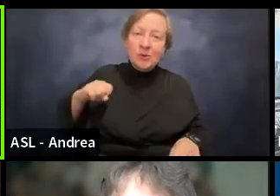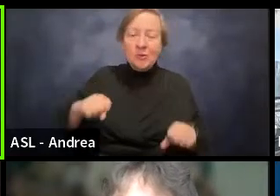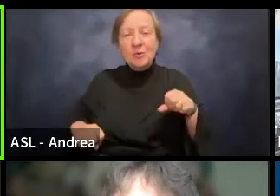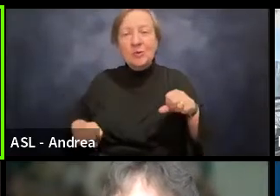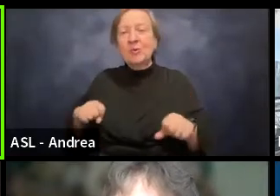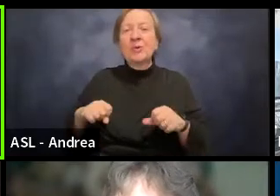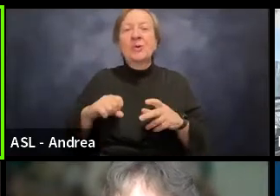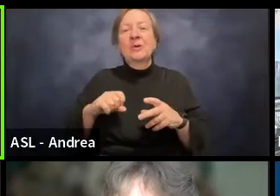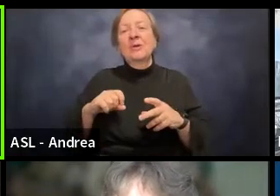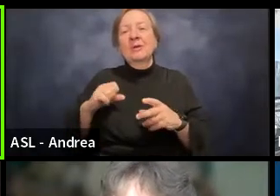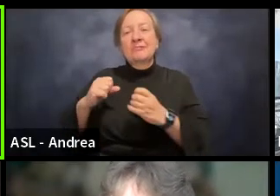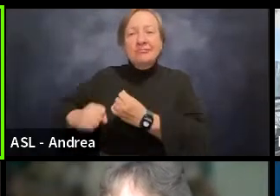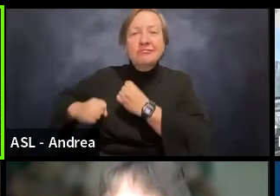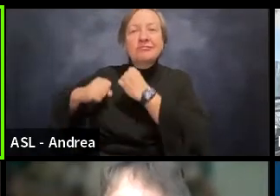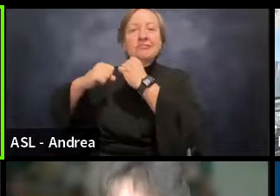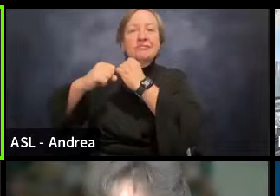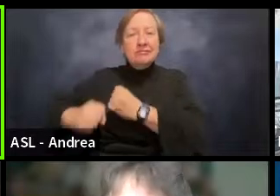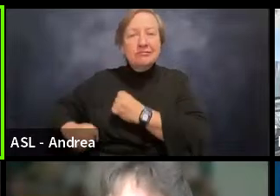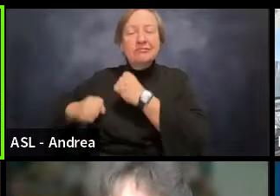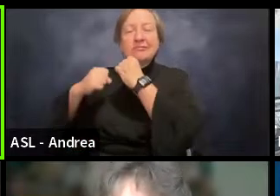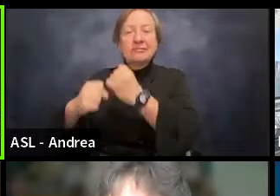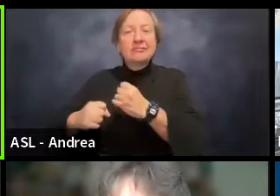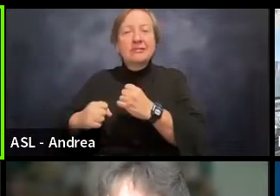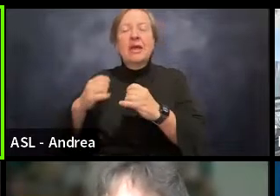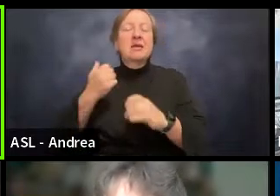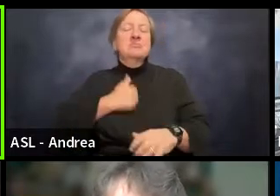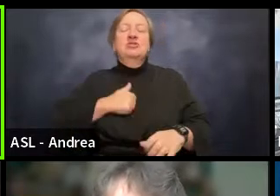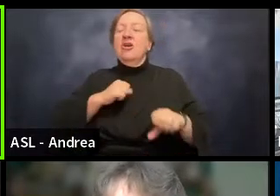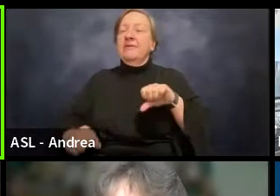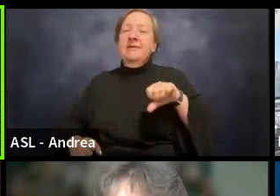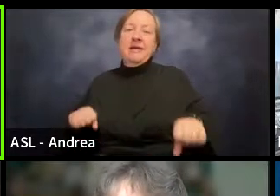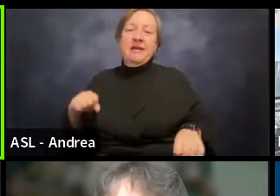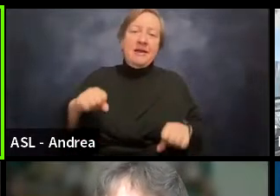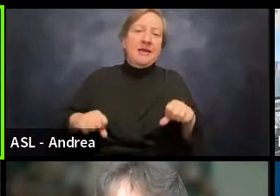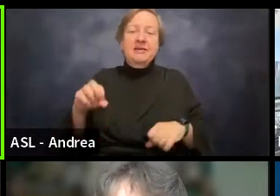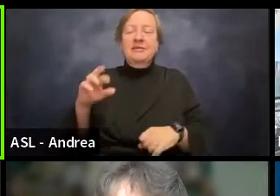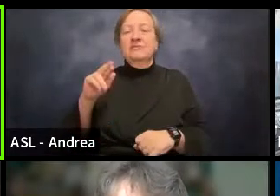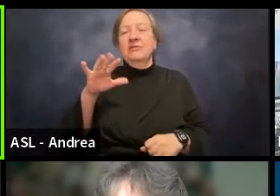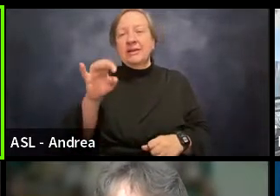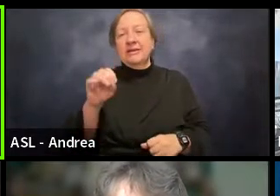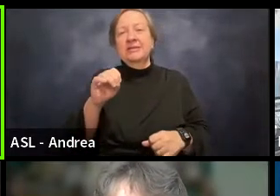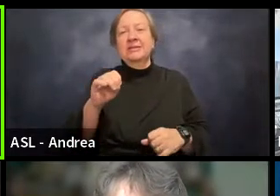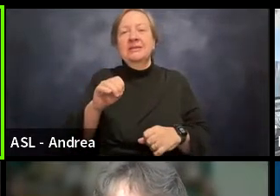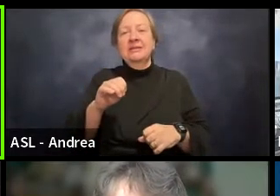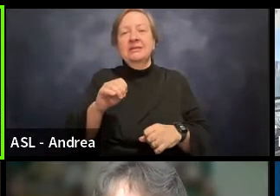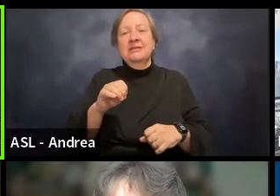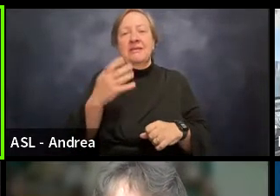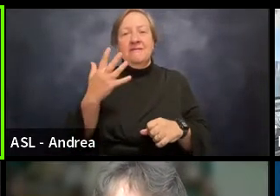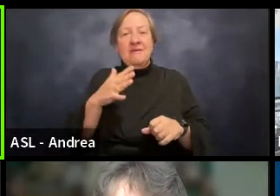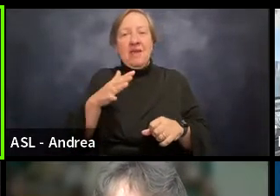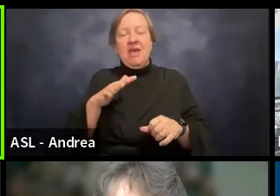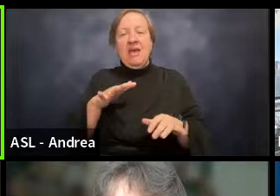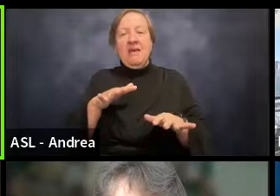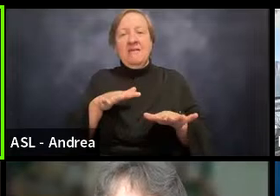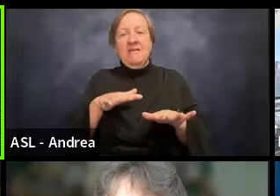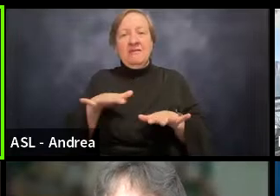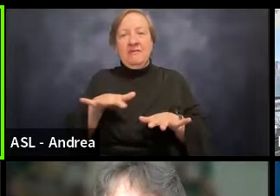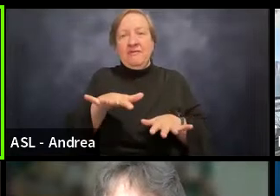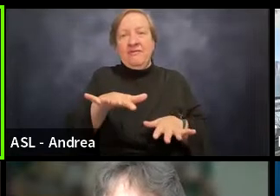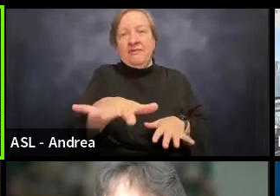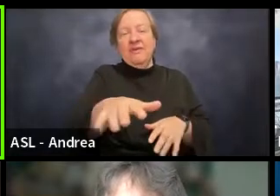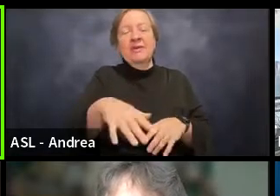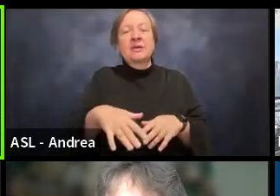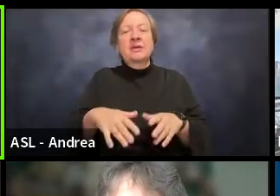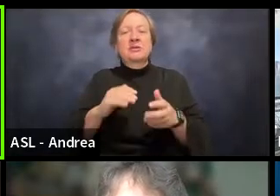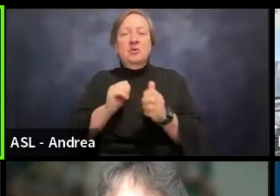this new canoeing race, excuse me, kayaking race, 5 at a time, where you're racing against 4 others, and